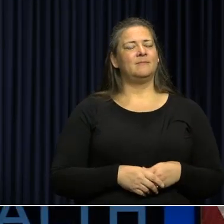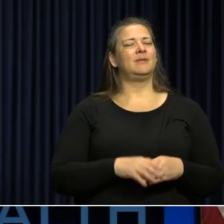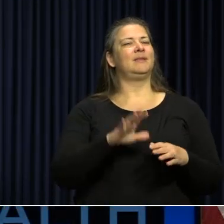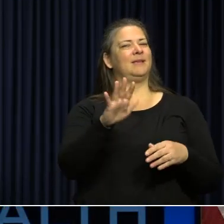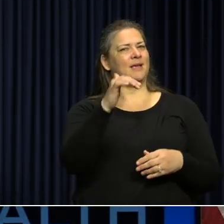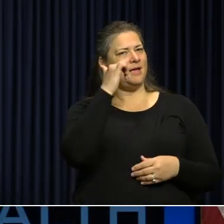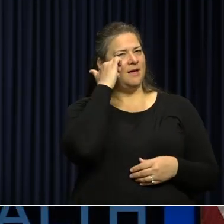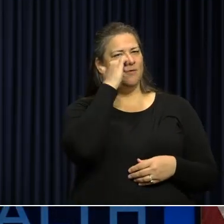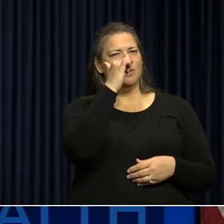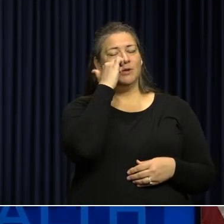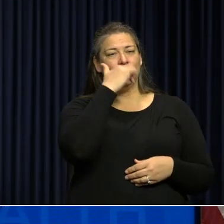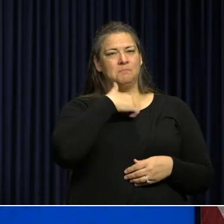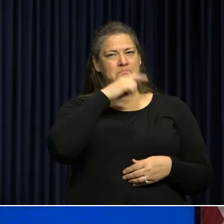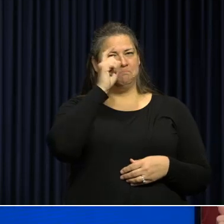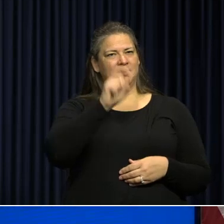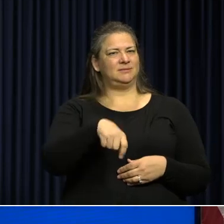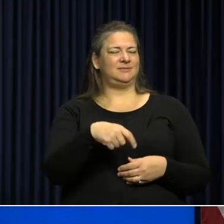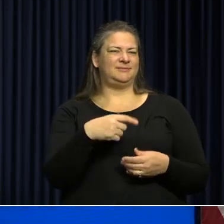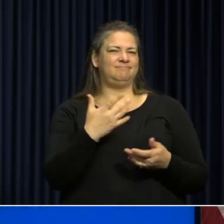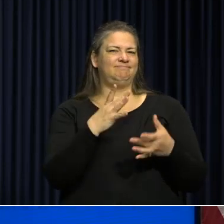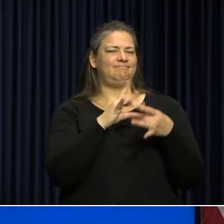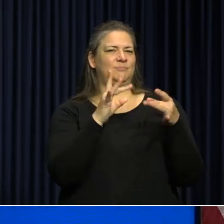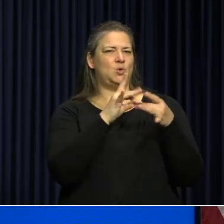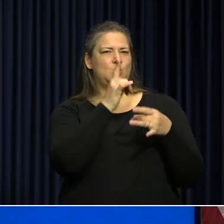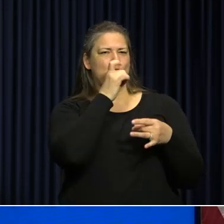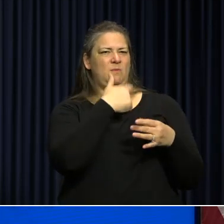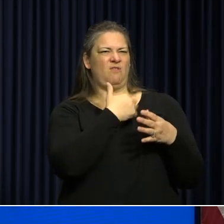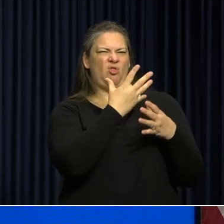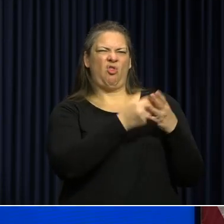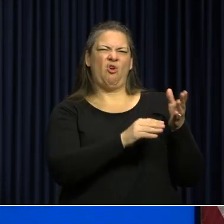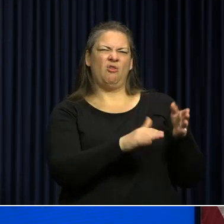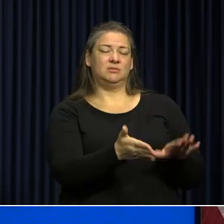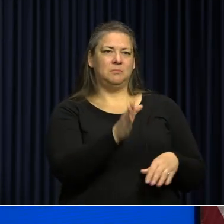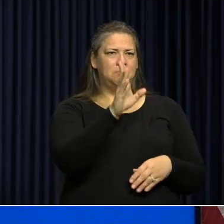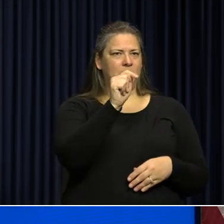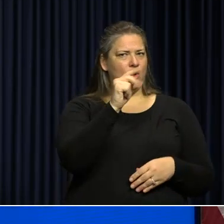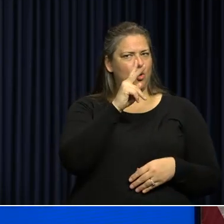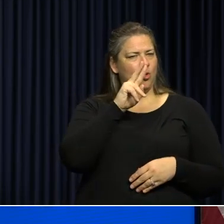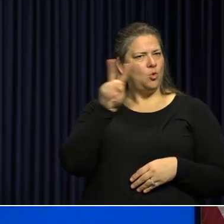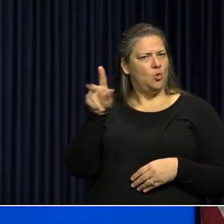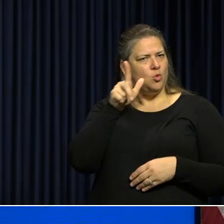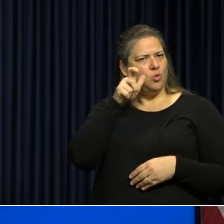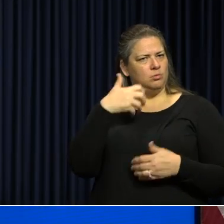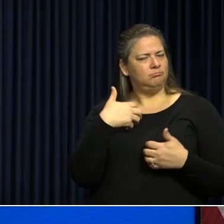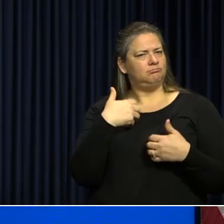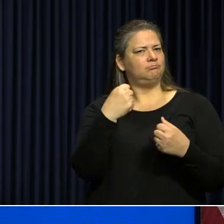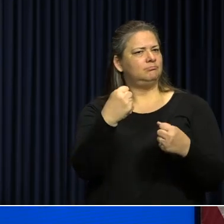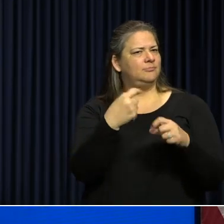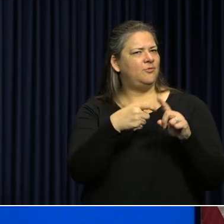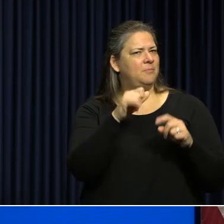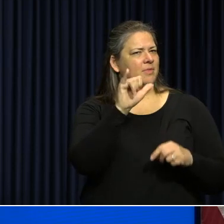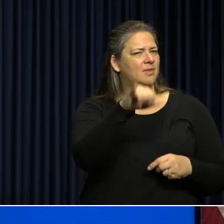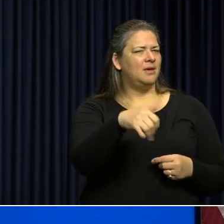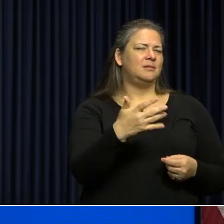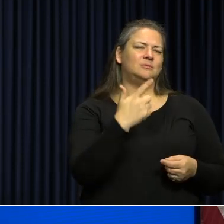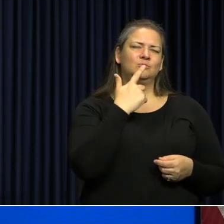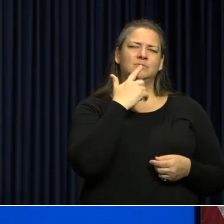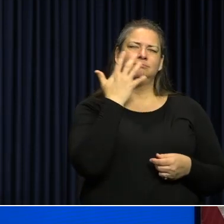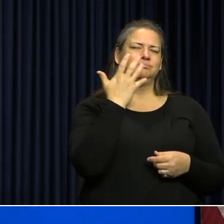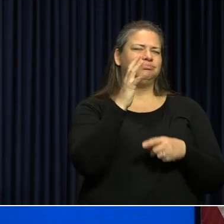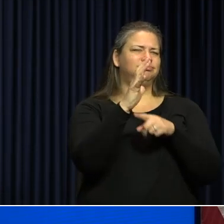So every day we have to talk about those we've lost, but how about those that have come out of it? And that is just